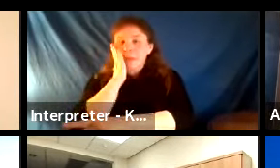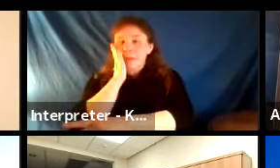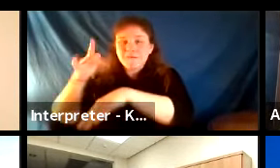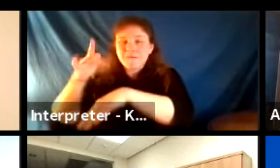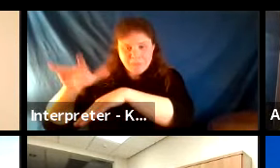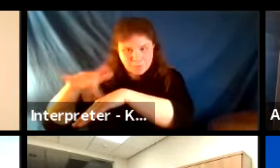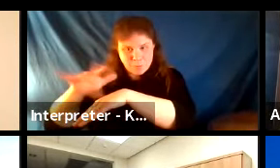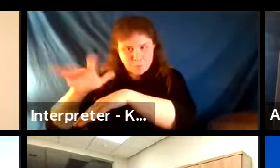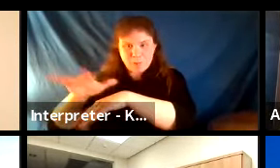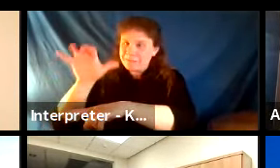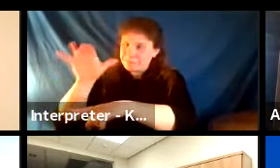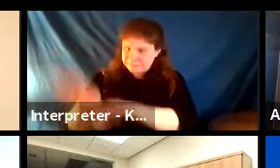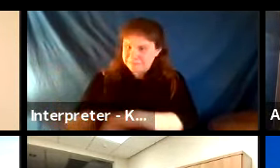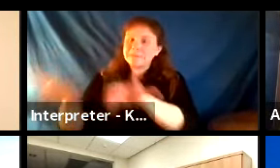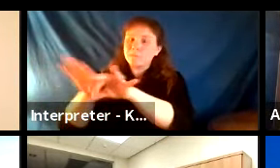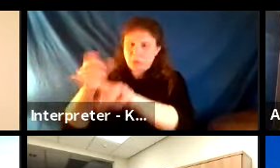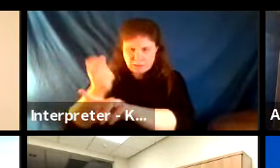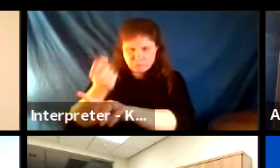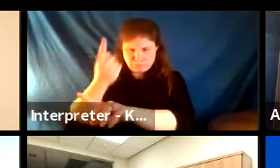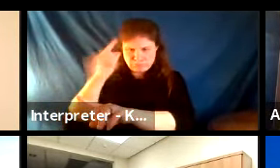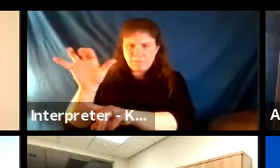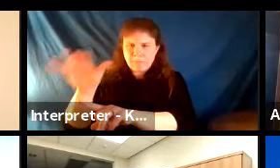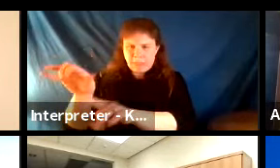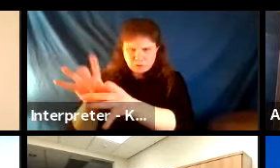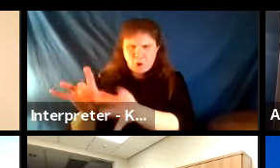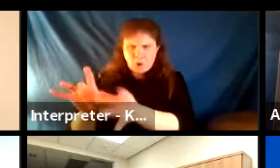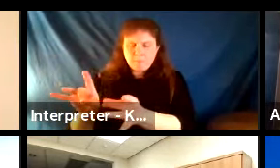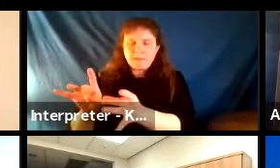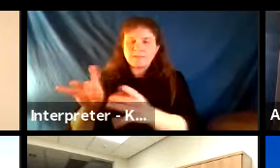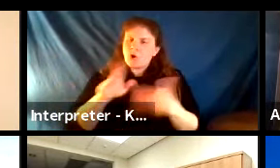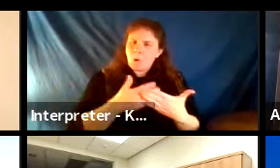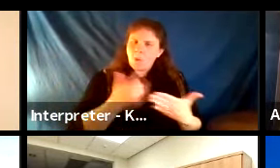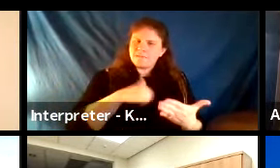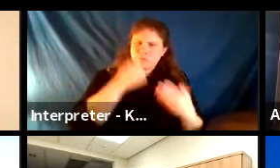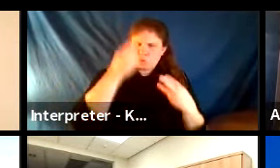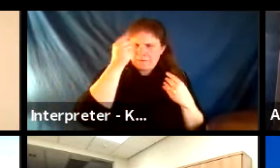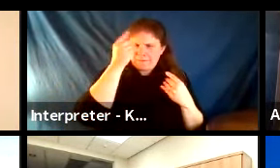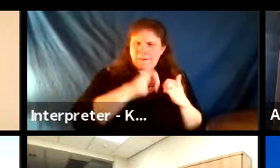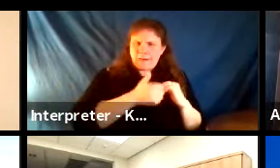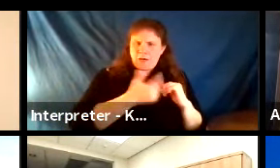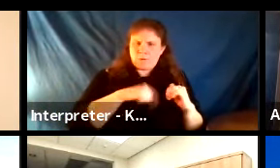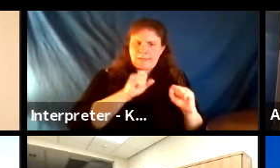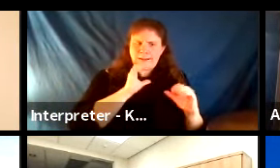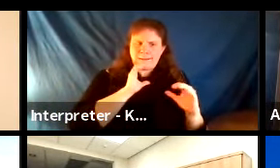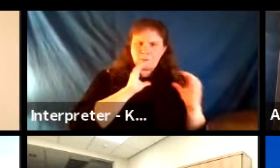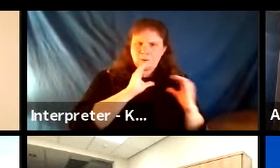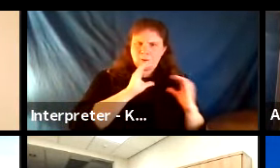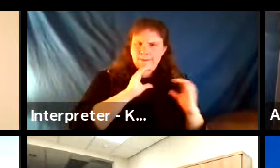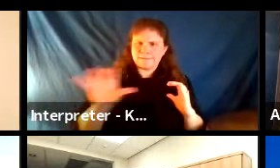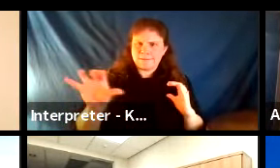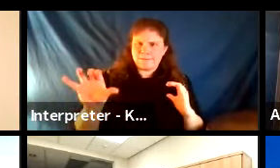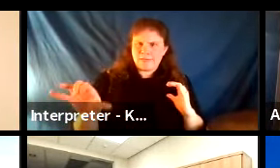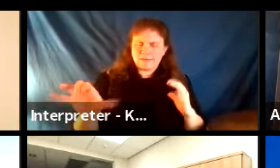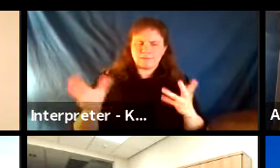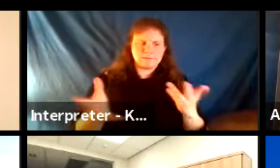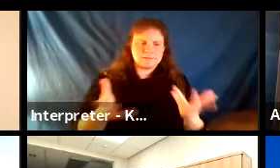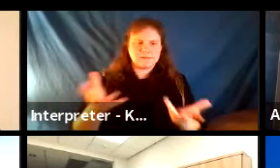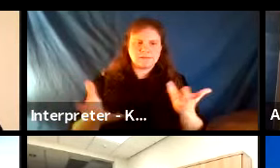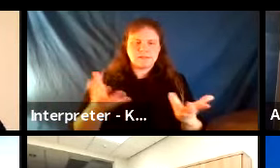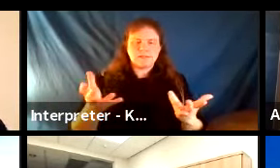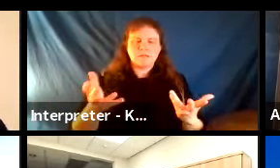important as well, and just for all of us to really think through how we can communicate it's the logistics was the final